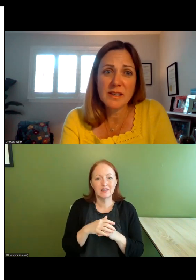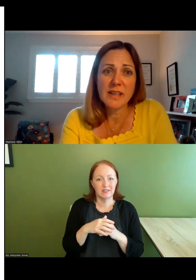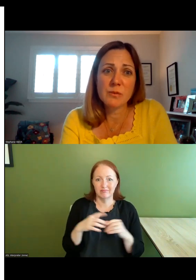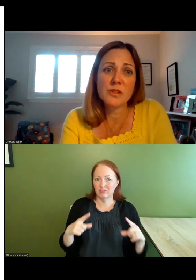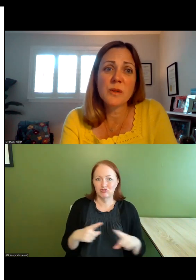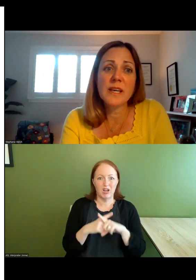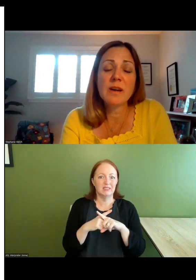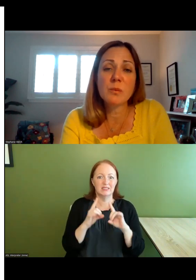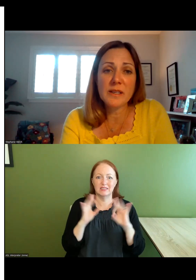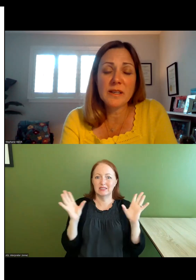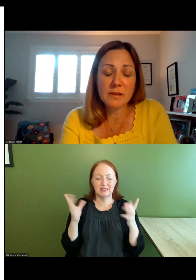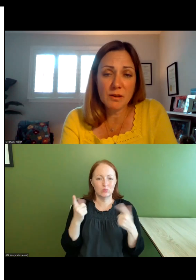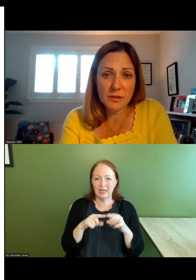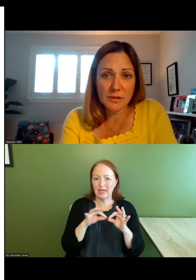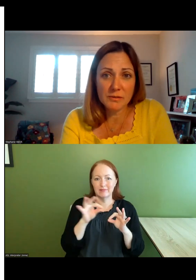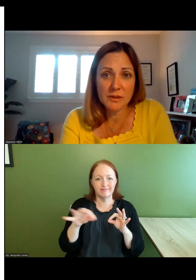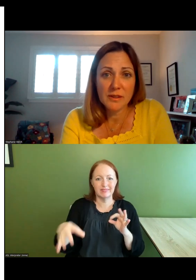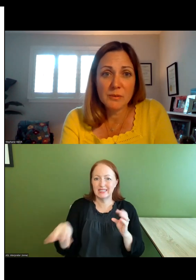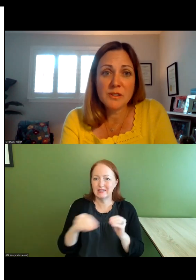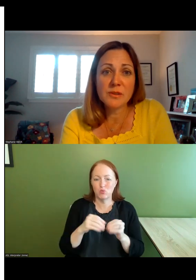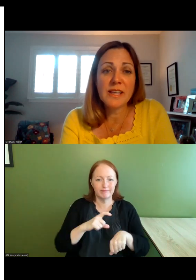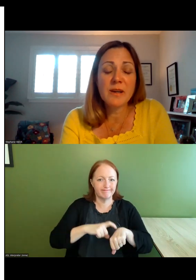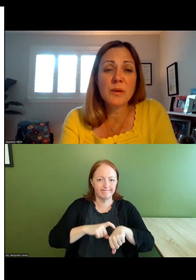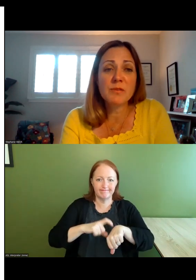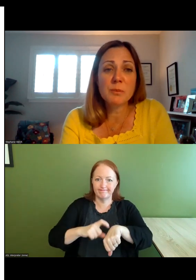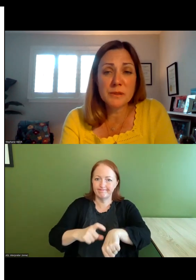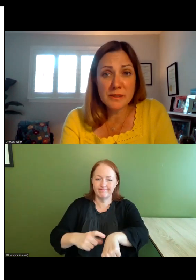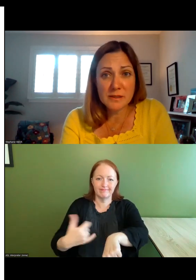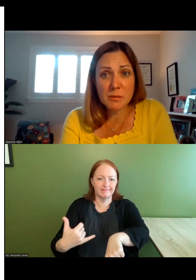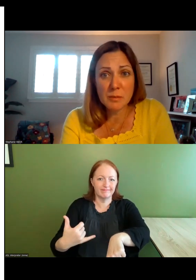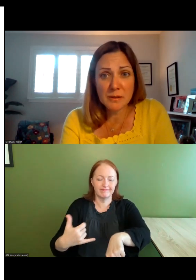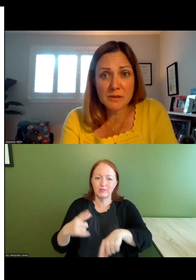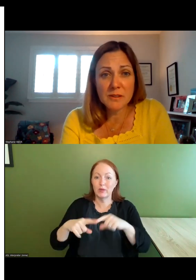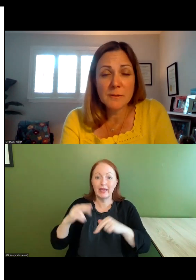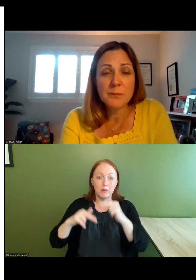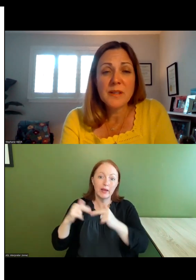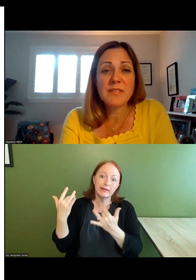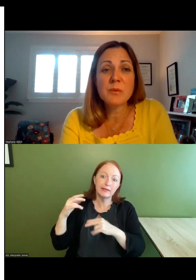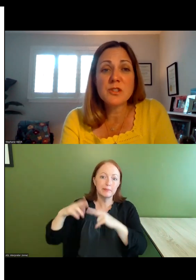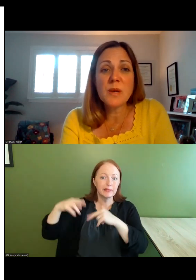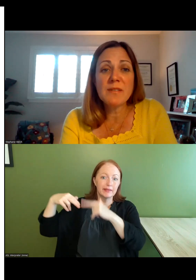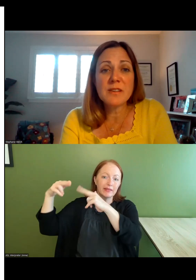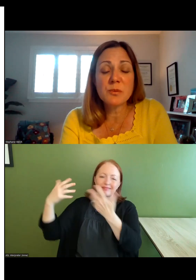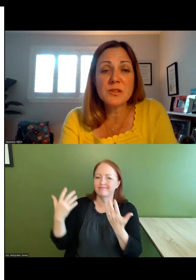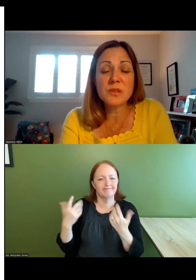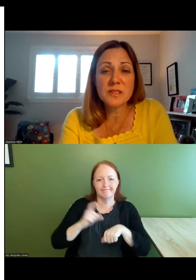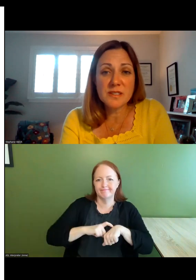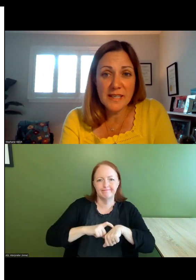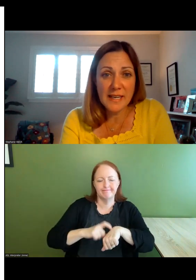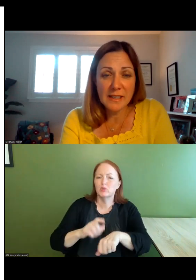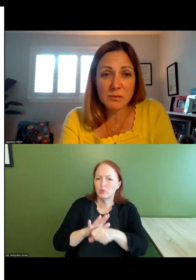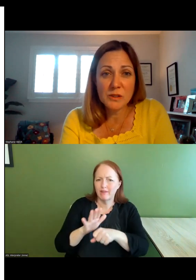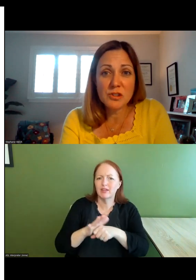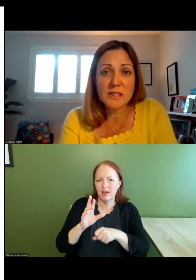crisis in which we cannot wait any longer. We certainly can't wait for buildings to be built, and that we do have enough